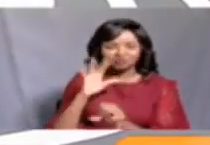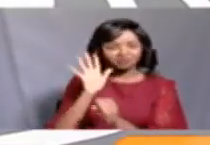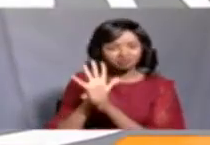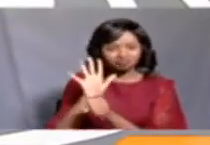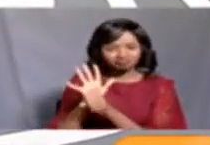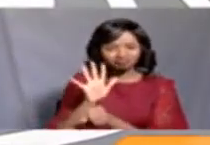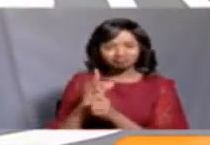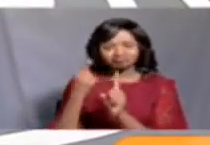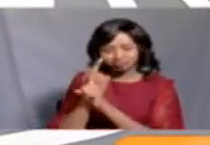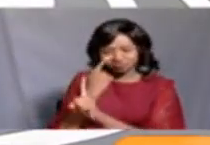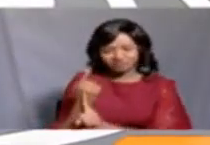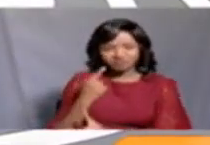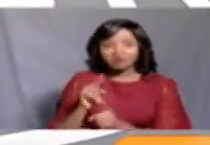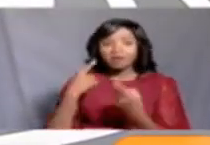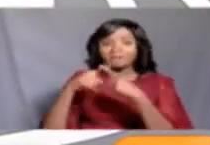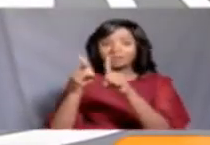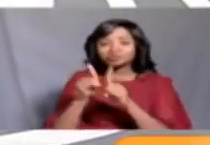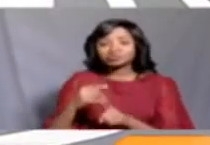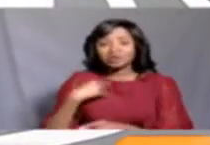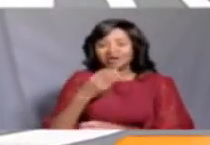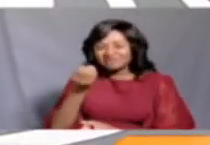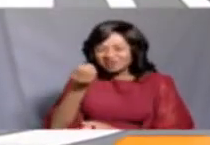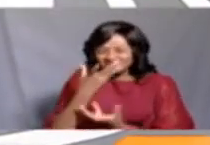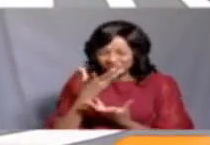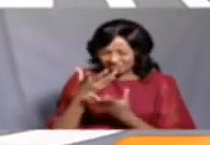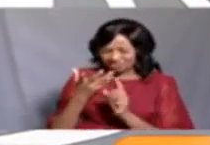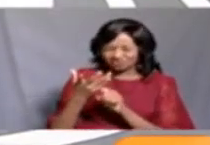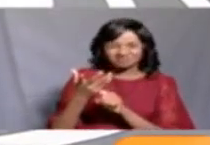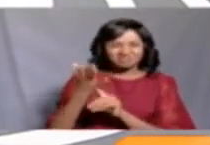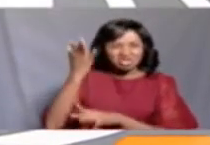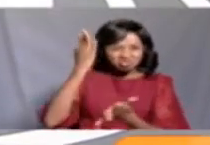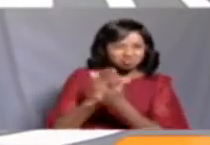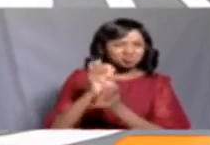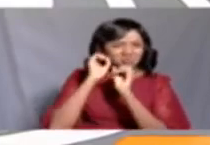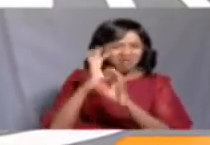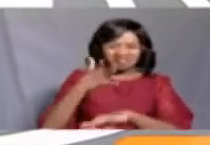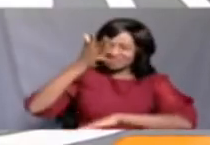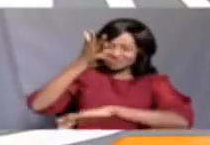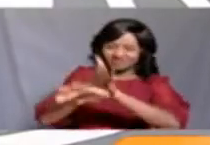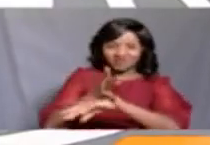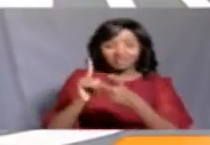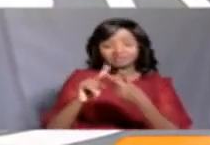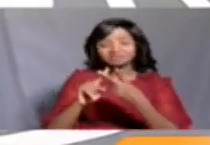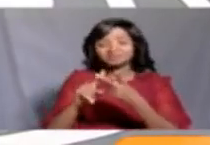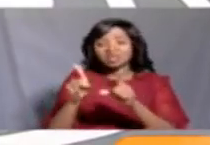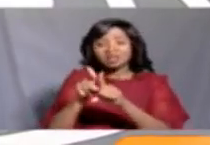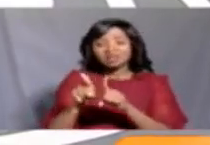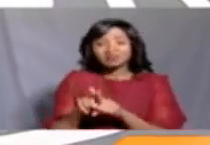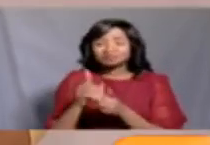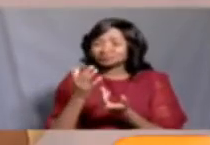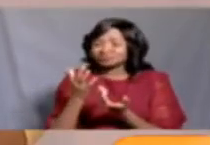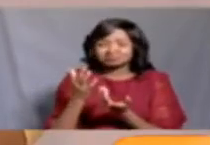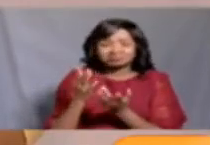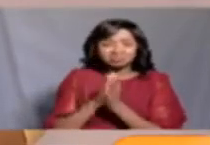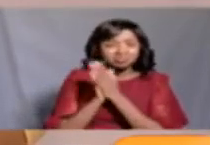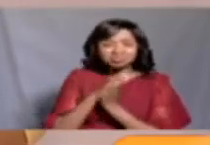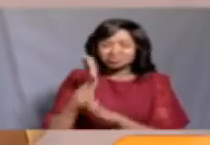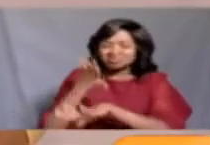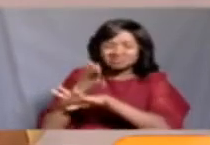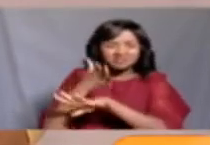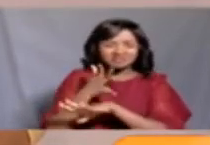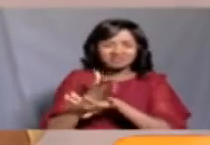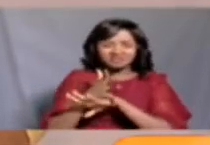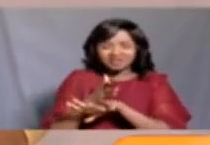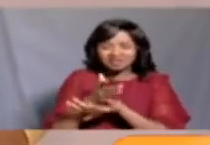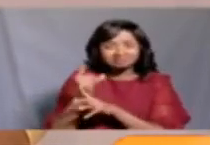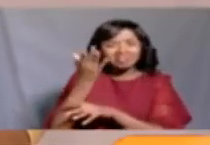mental health, also comes a lot of misinformation and myths. And I really want to kind of hear from all of you in terms of some of the